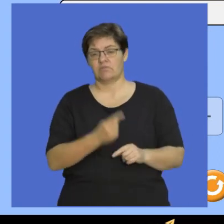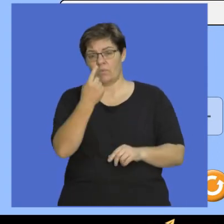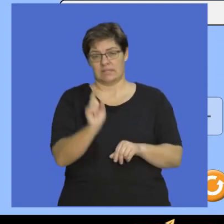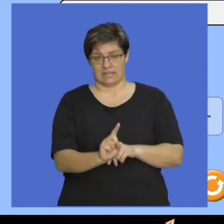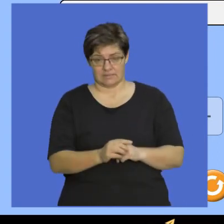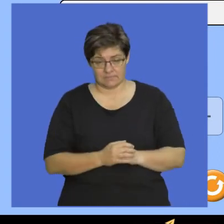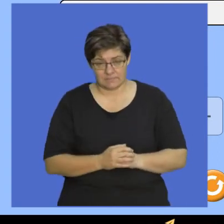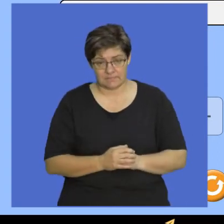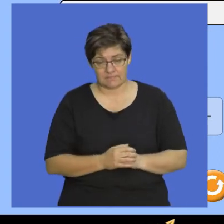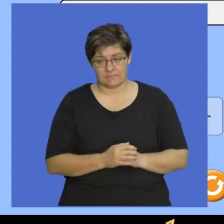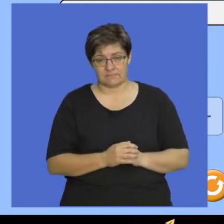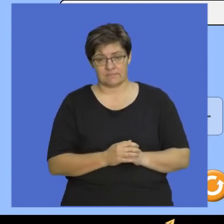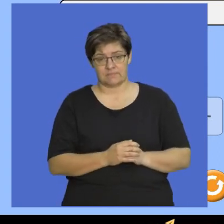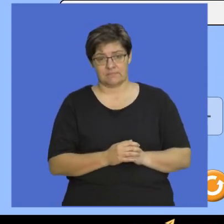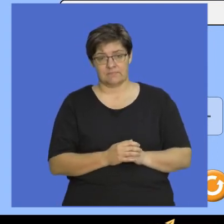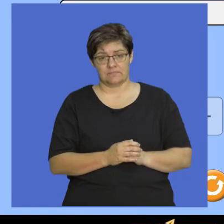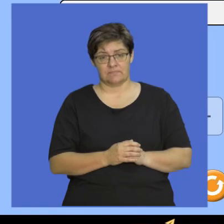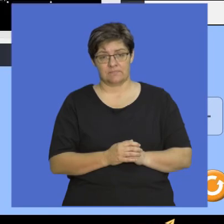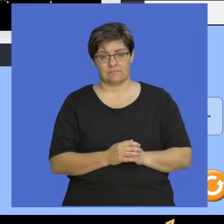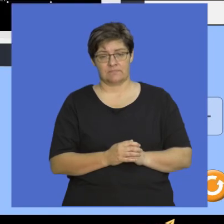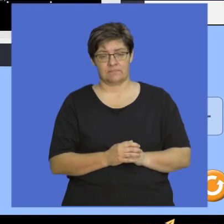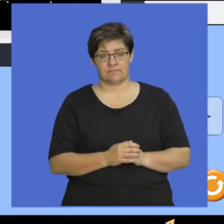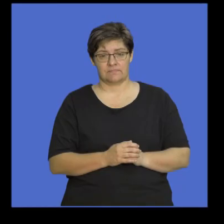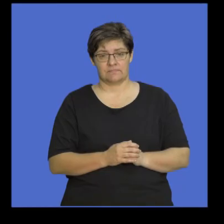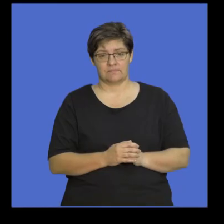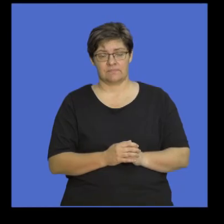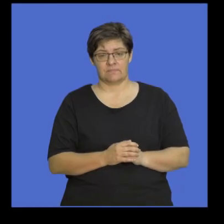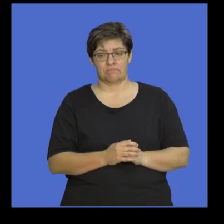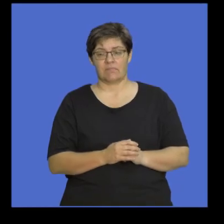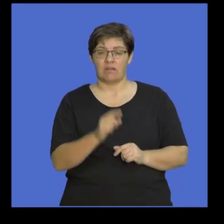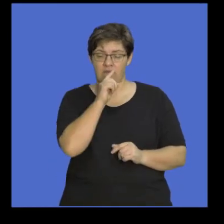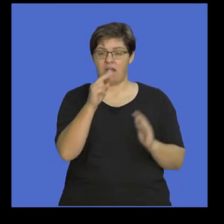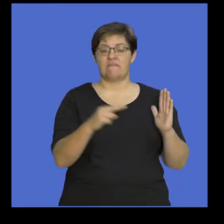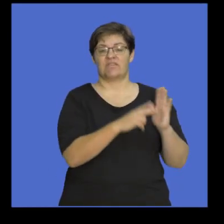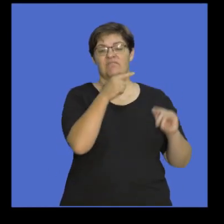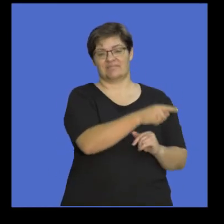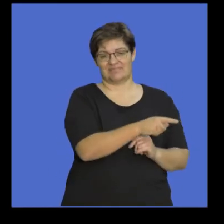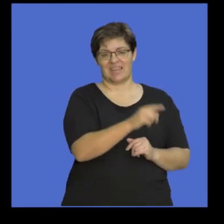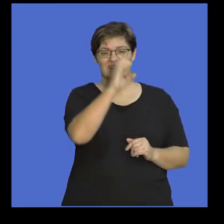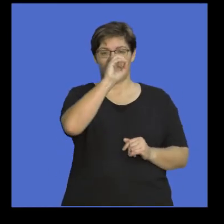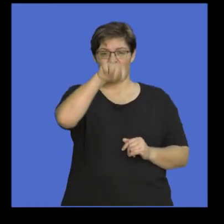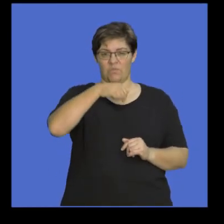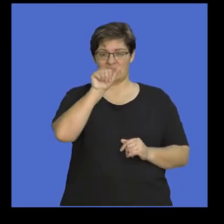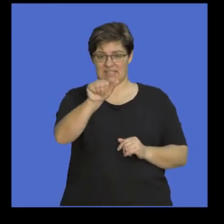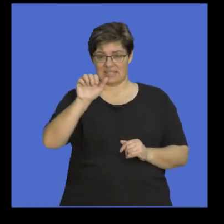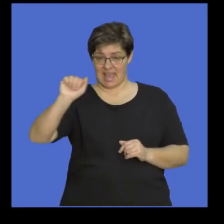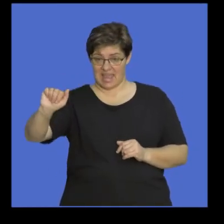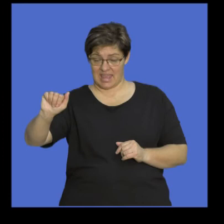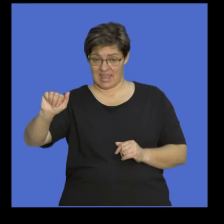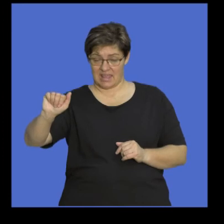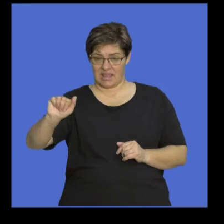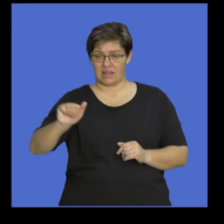1 second, right? Okay, if we go back to our, we can verify that we had 0.6 amperes